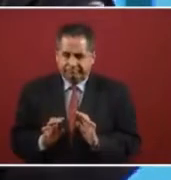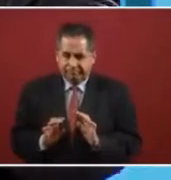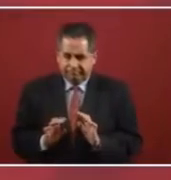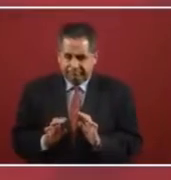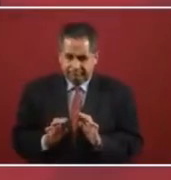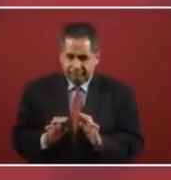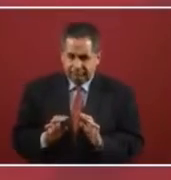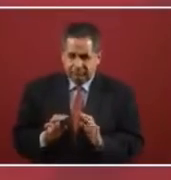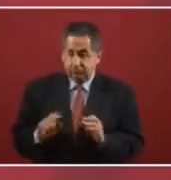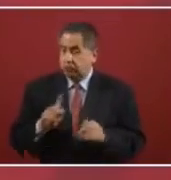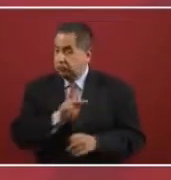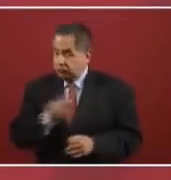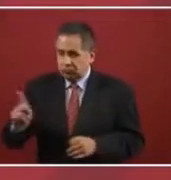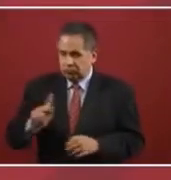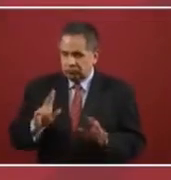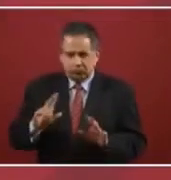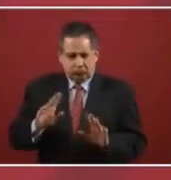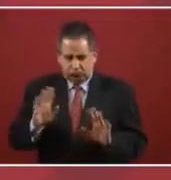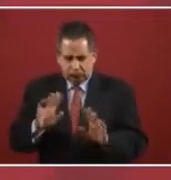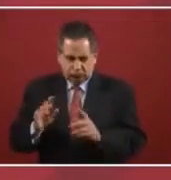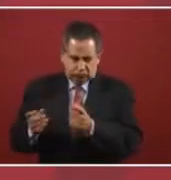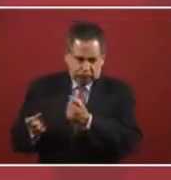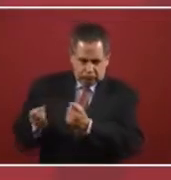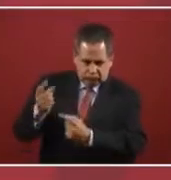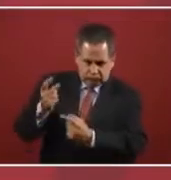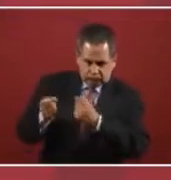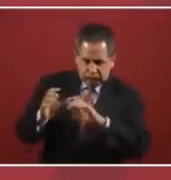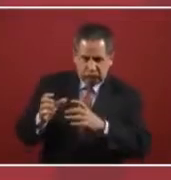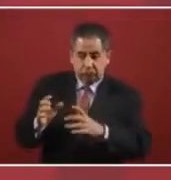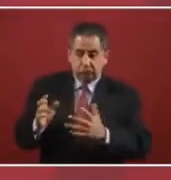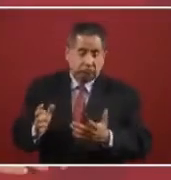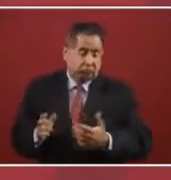No todos, not everyone. I'm talking about.